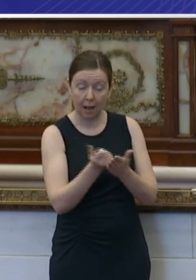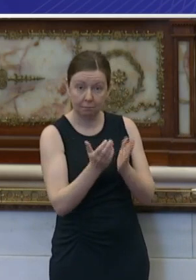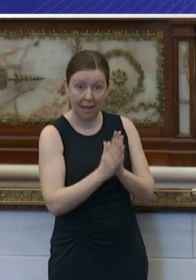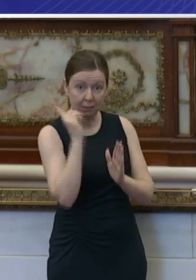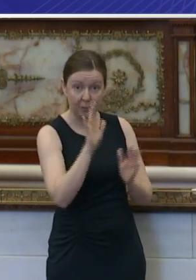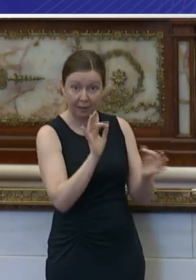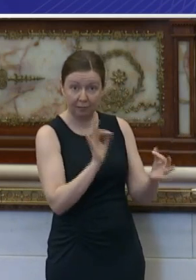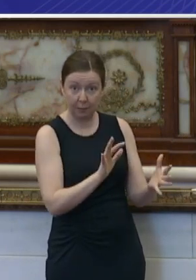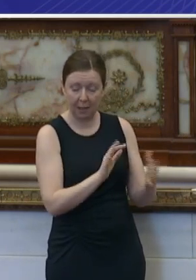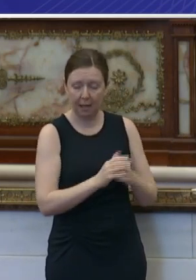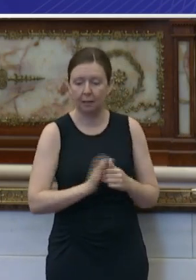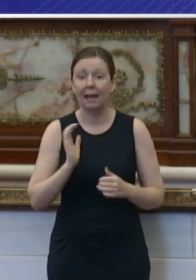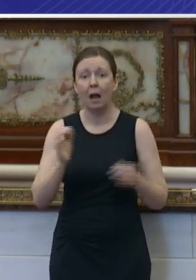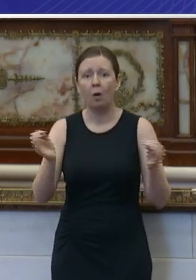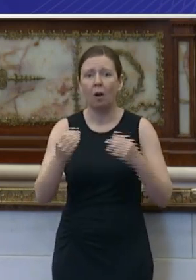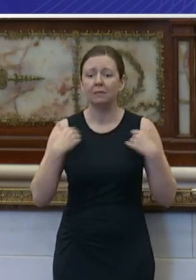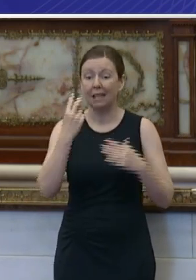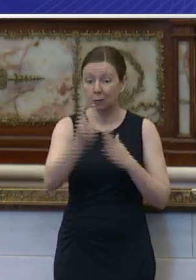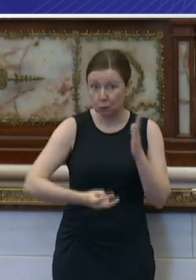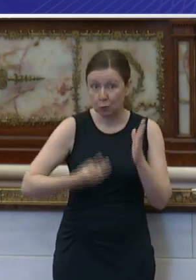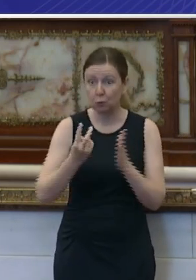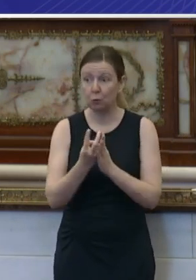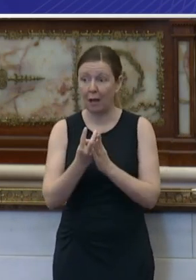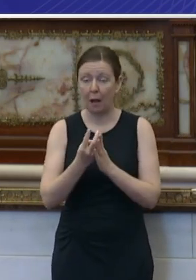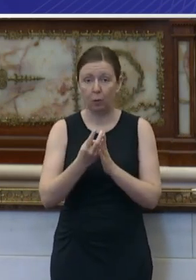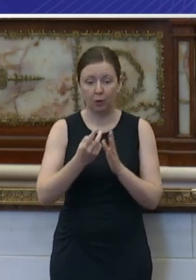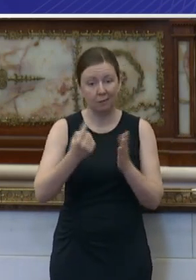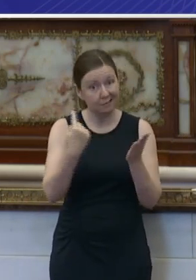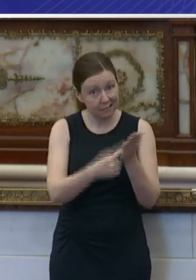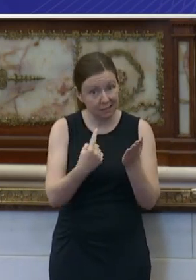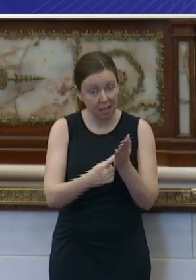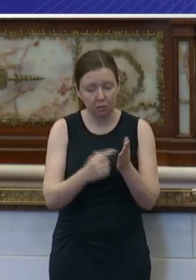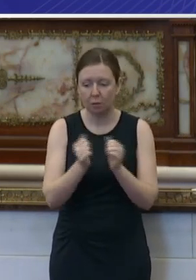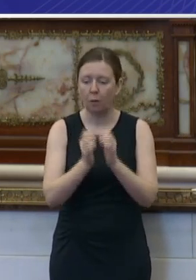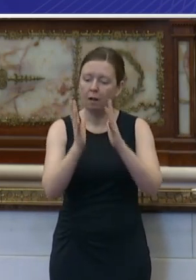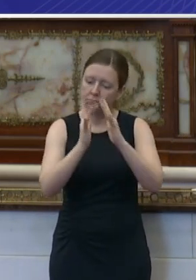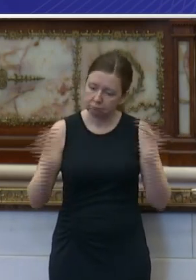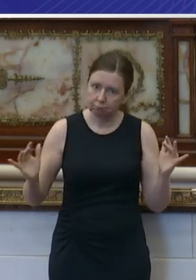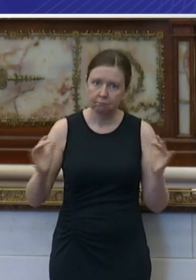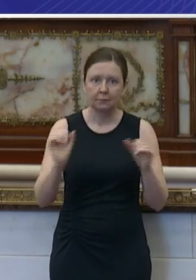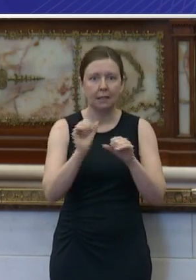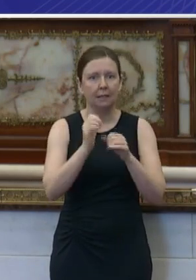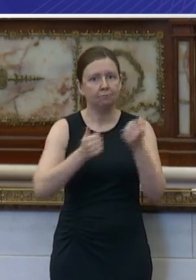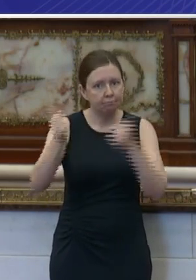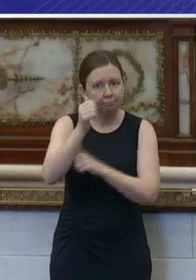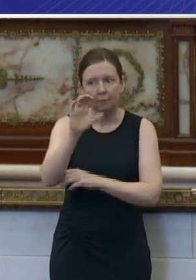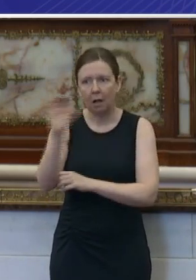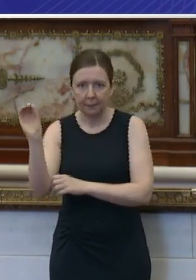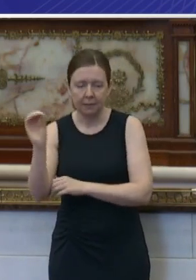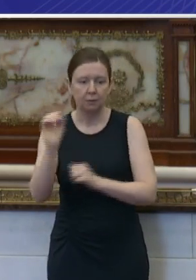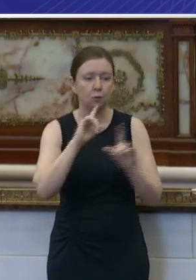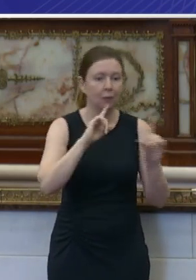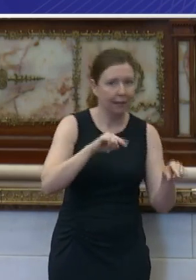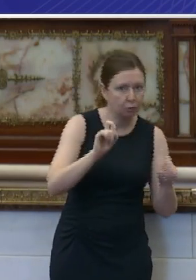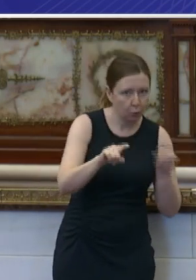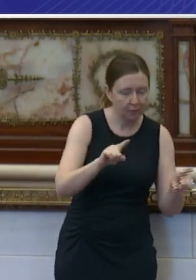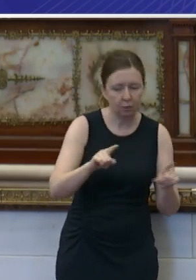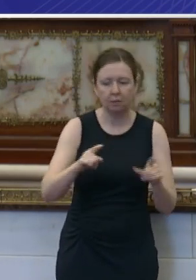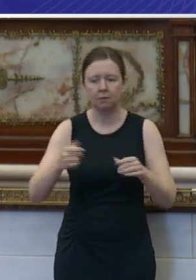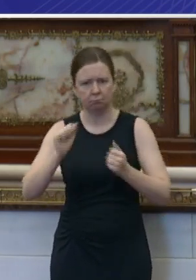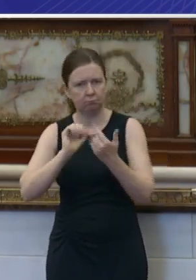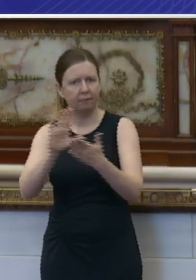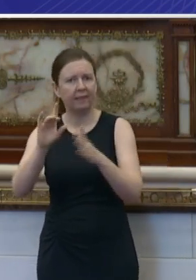Our office hosted a 2-hour roundtable discussion with a diverse group of employers to answer questions and address concerns.